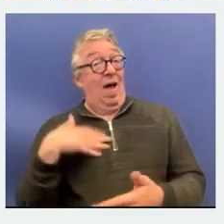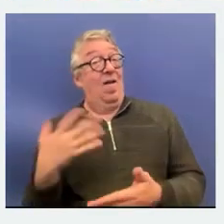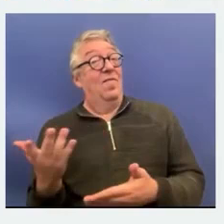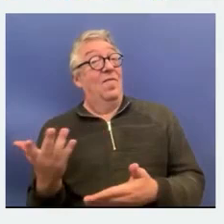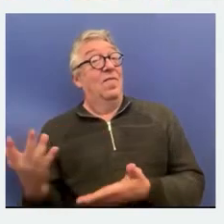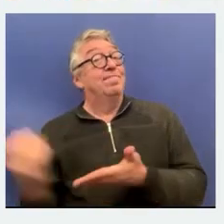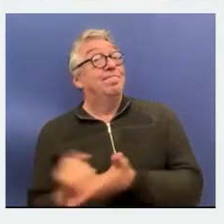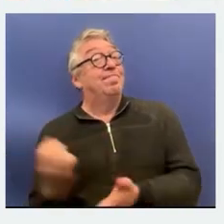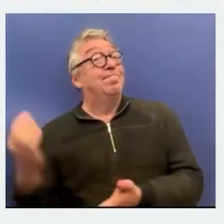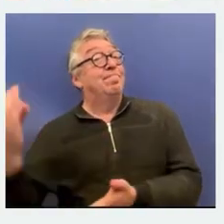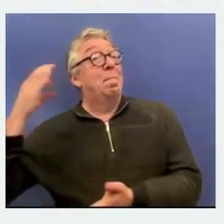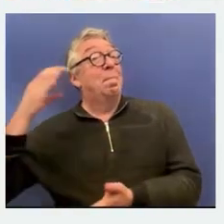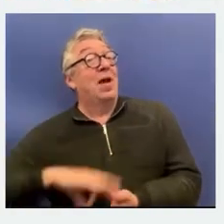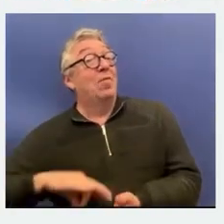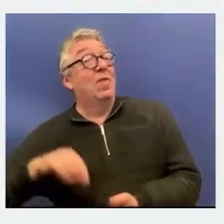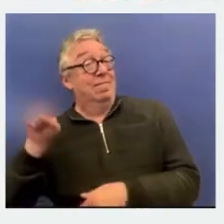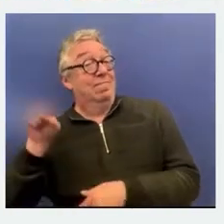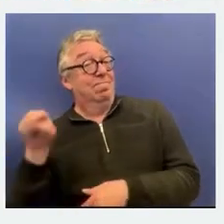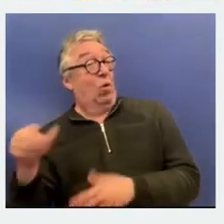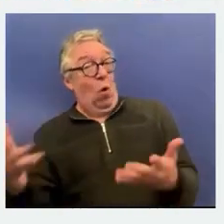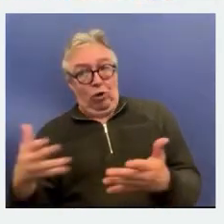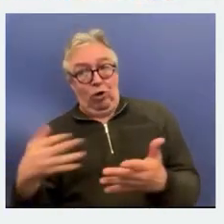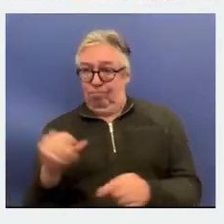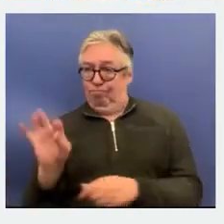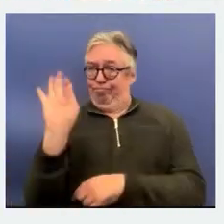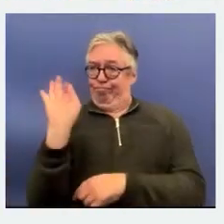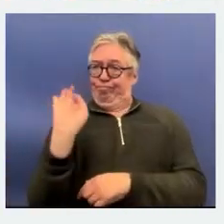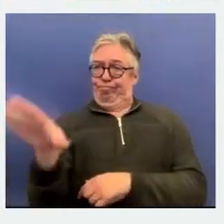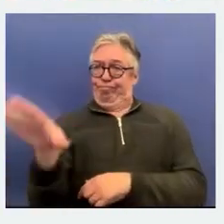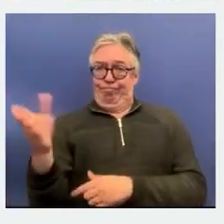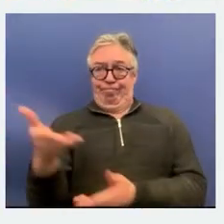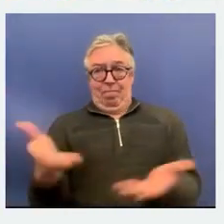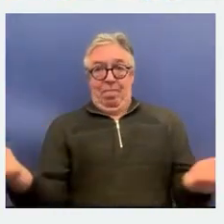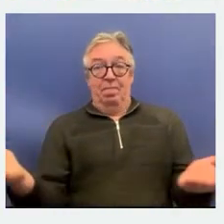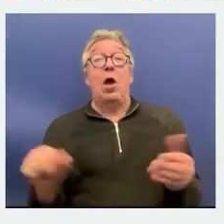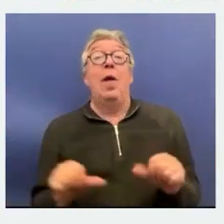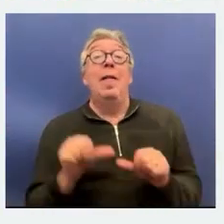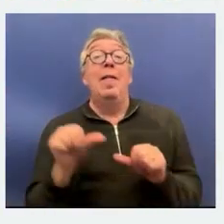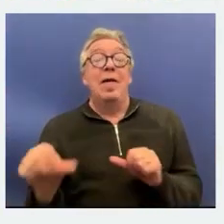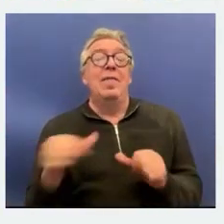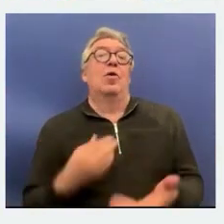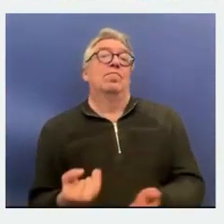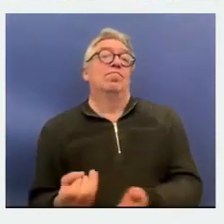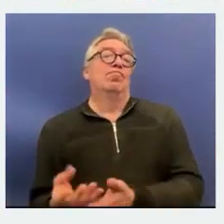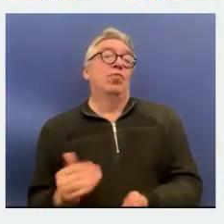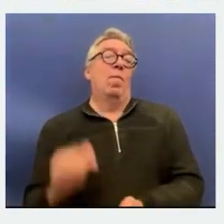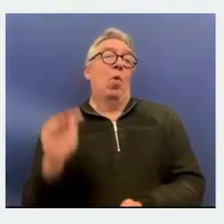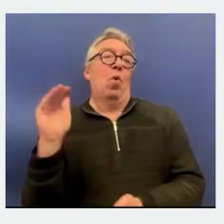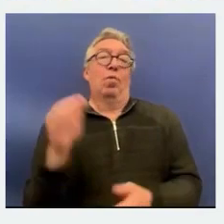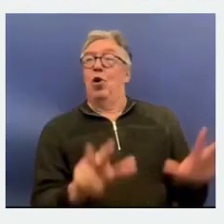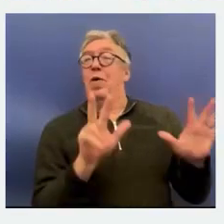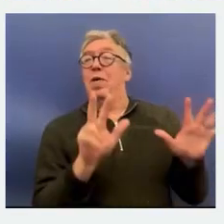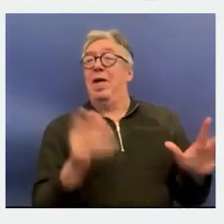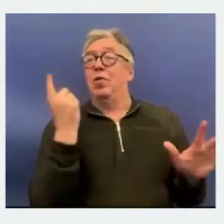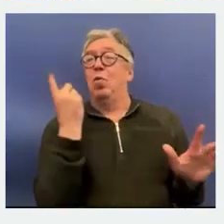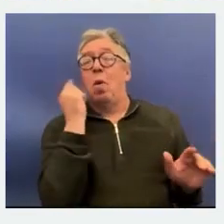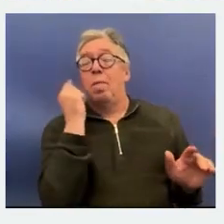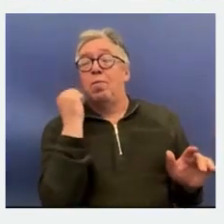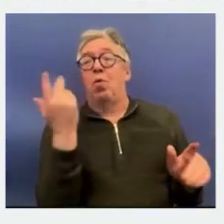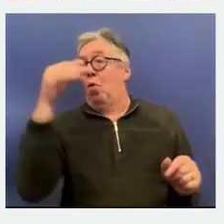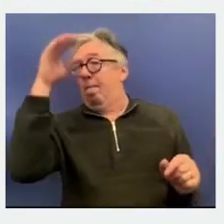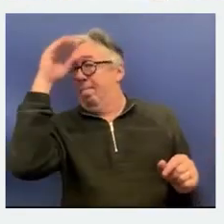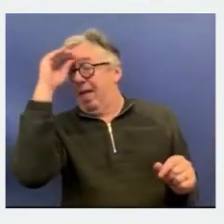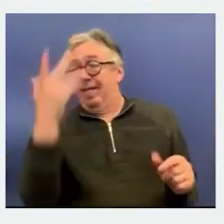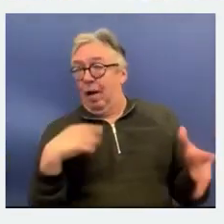Now, the students then receive additional information besides just the testimony of the woman or man that they are working on,